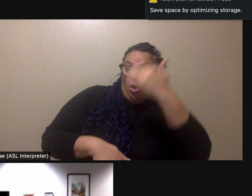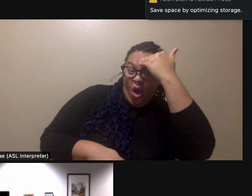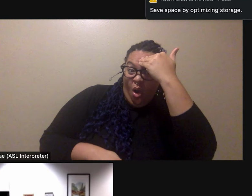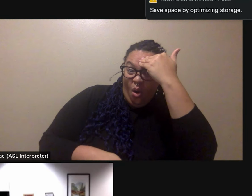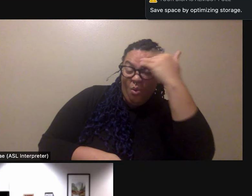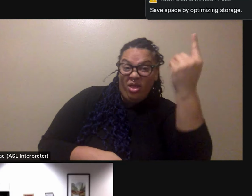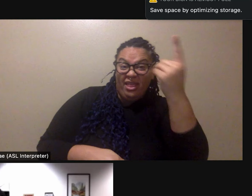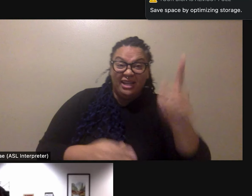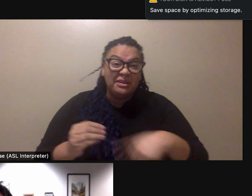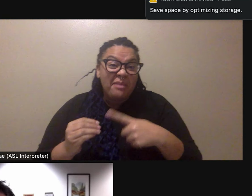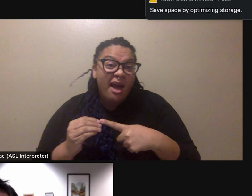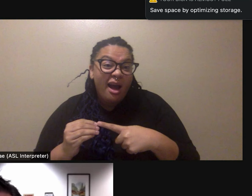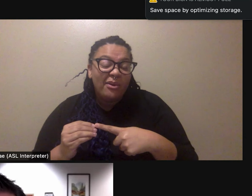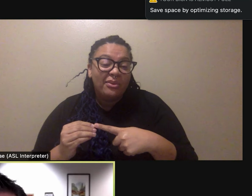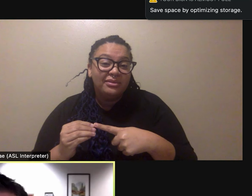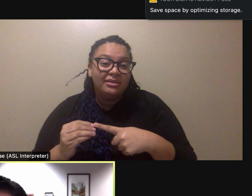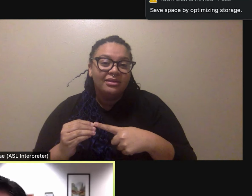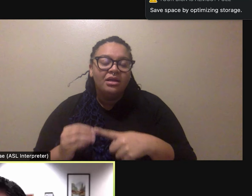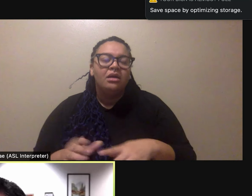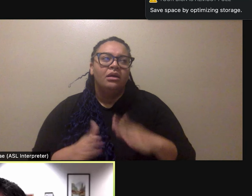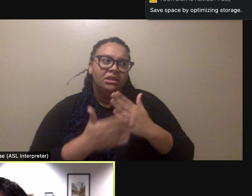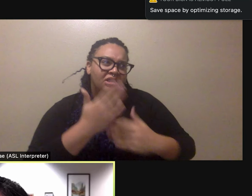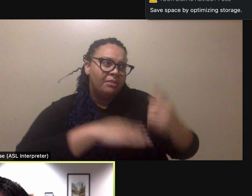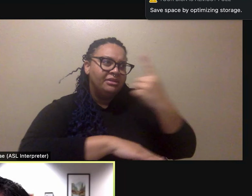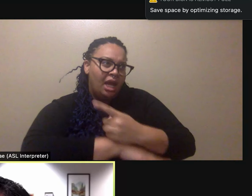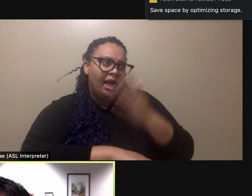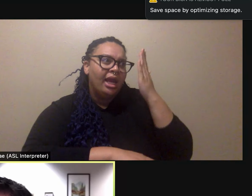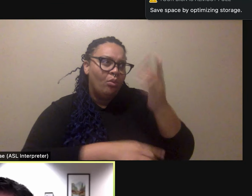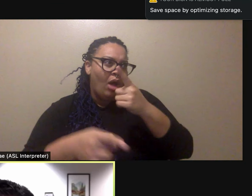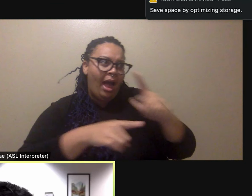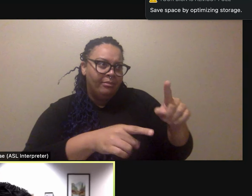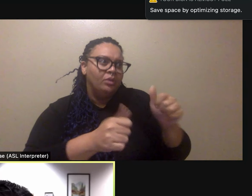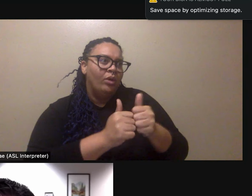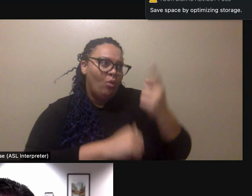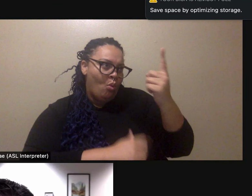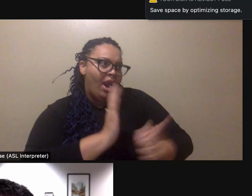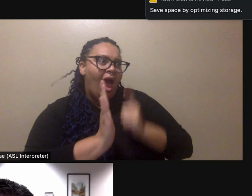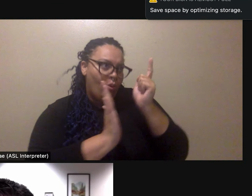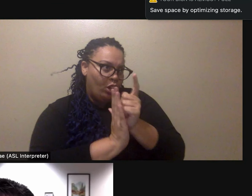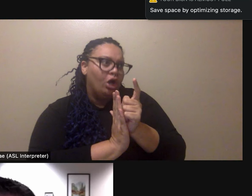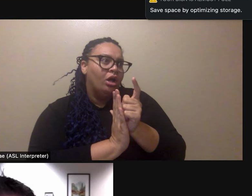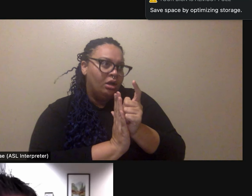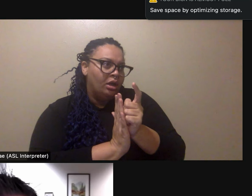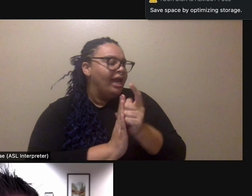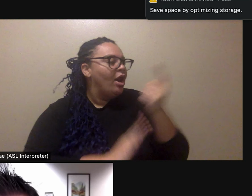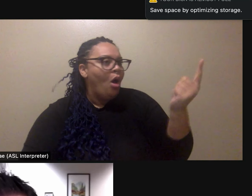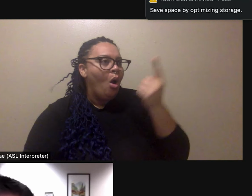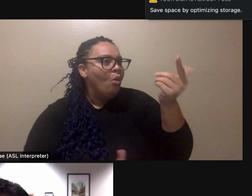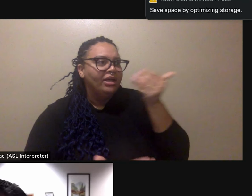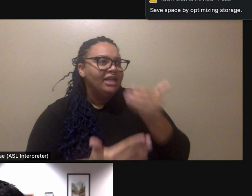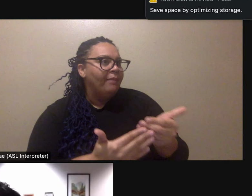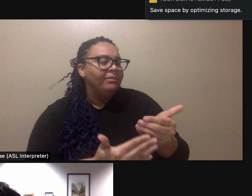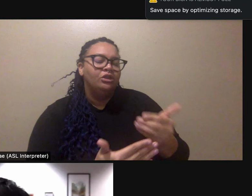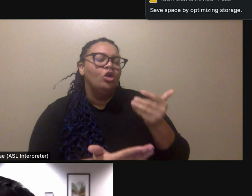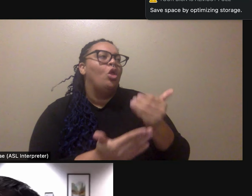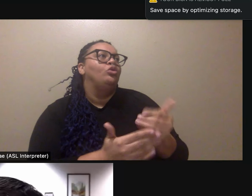about. Someday I'll get it within an hour. I always say I'm going through. And it always comes in closer to an hour and